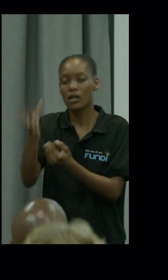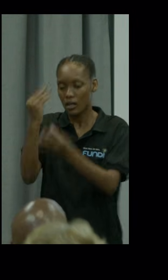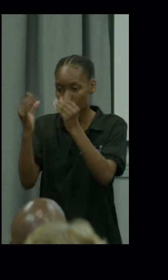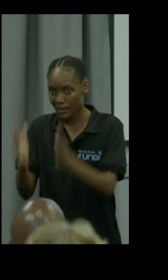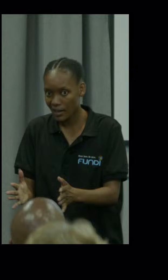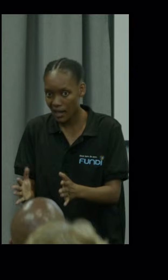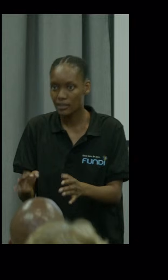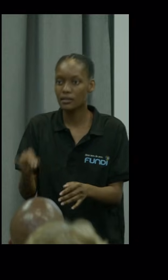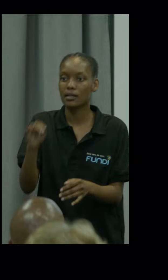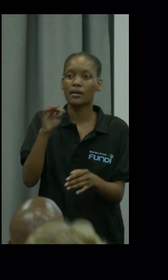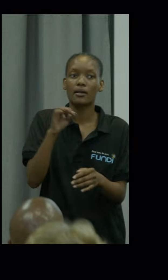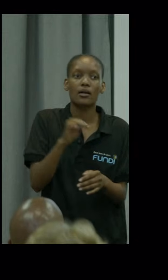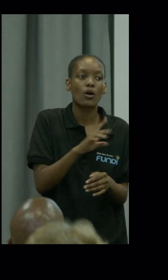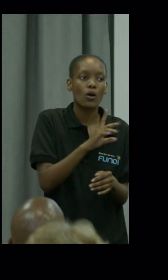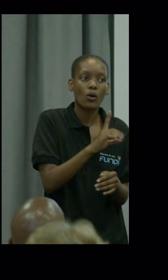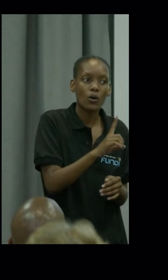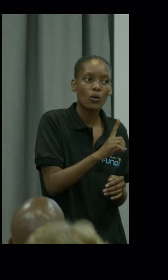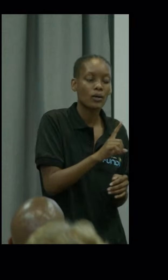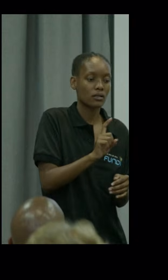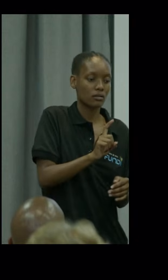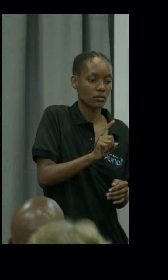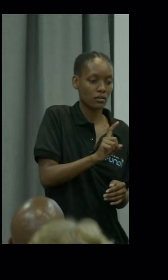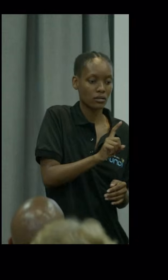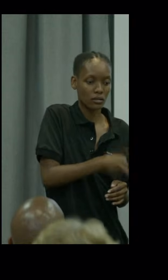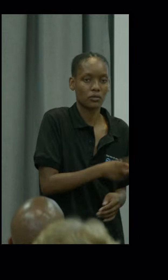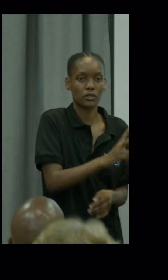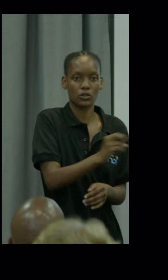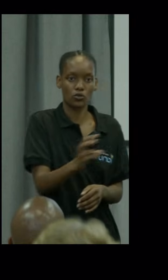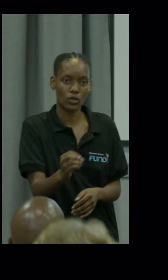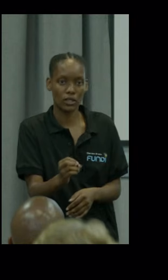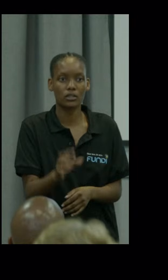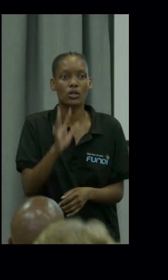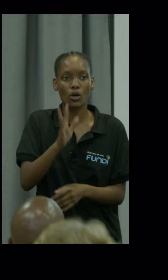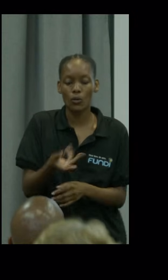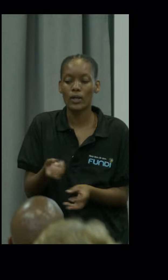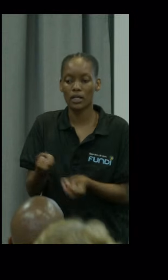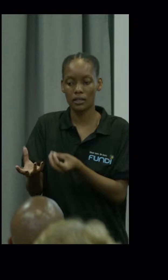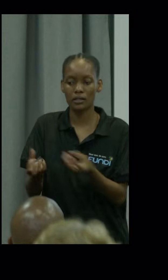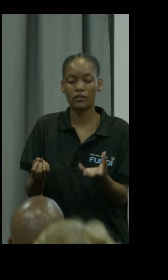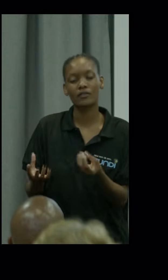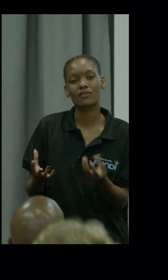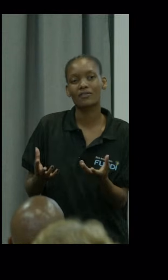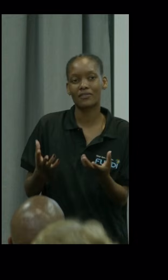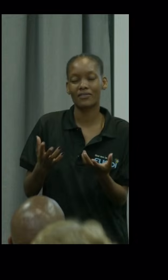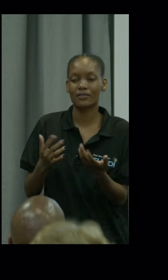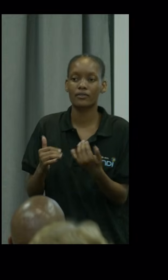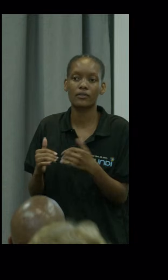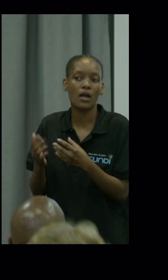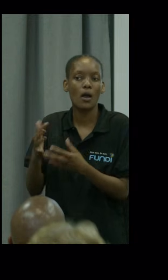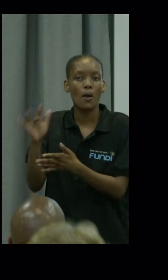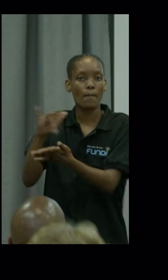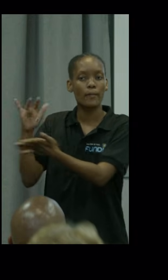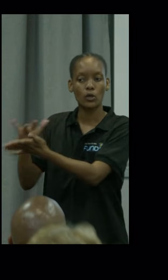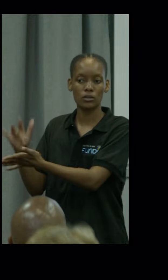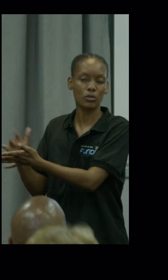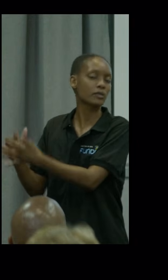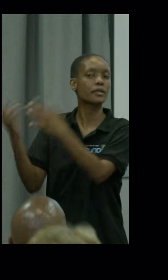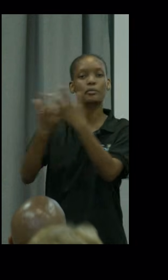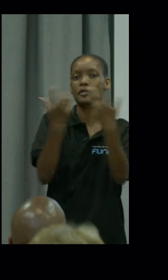got 1,200, you will have exactly a particular number of posts. So that would be equality-oriented. And